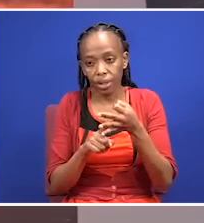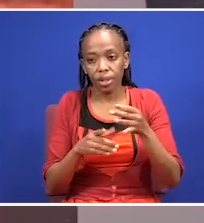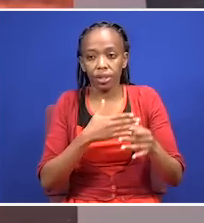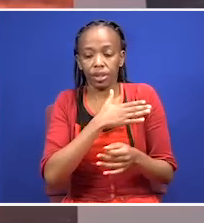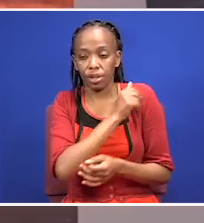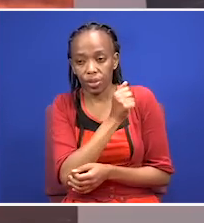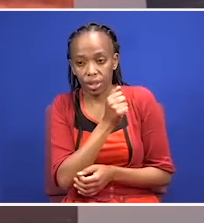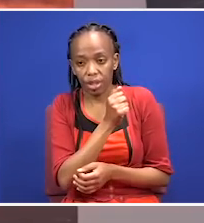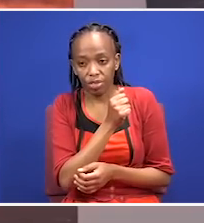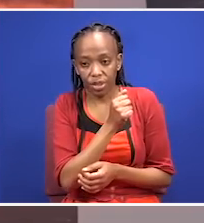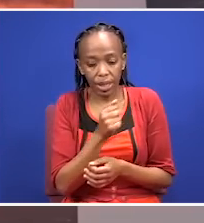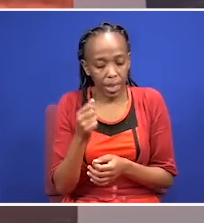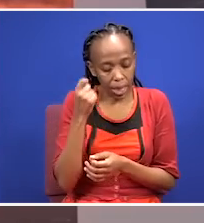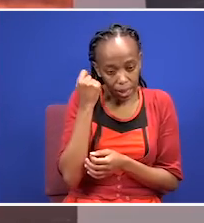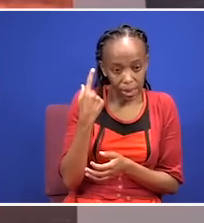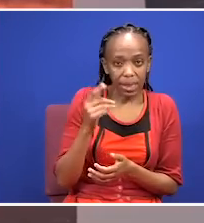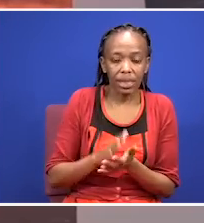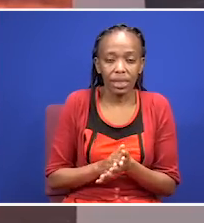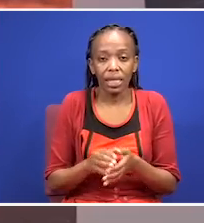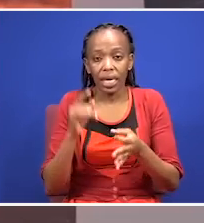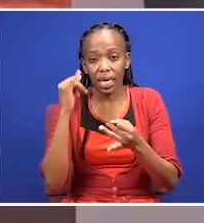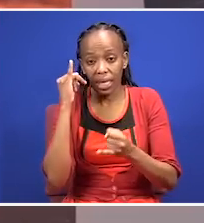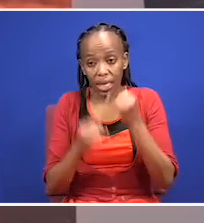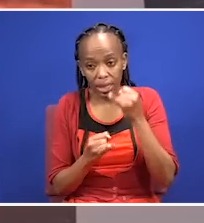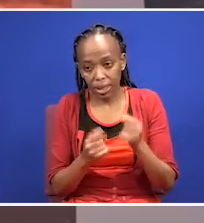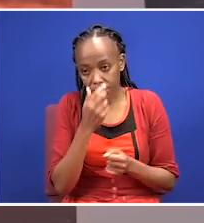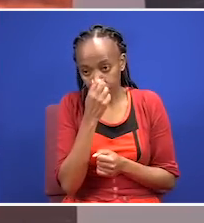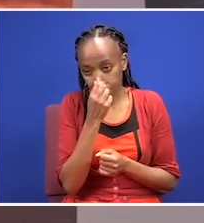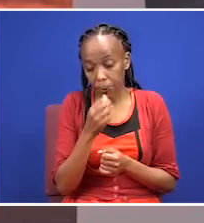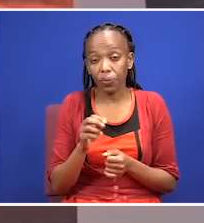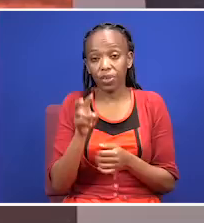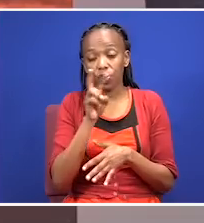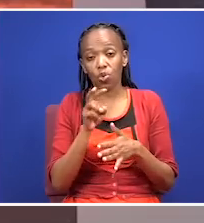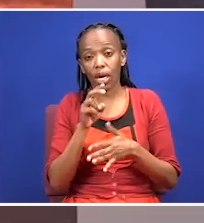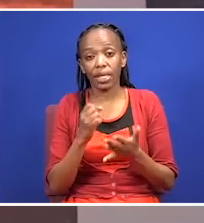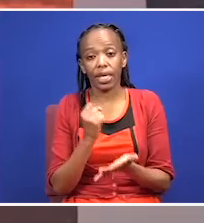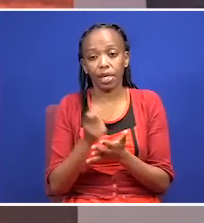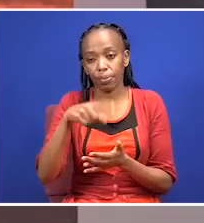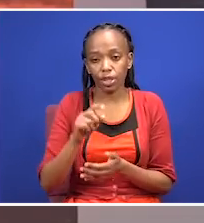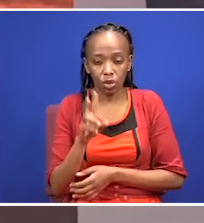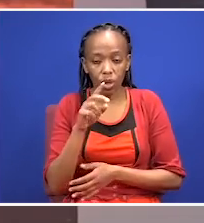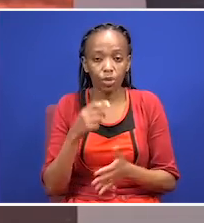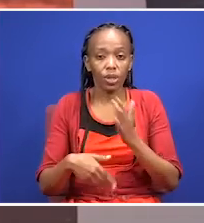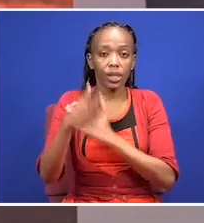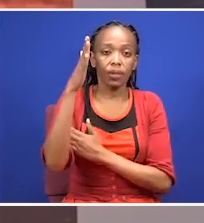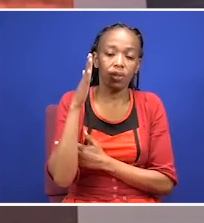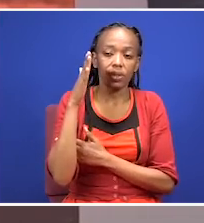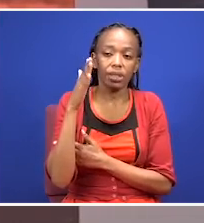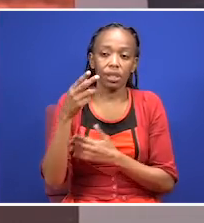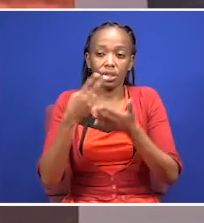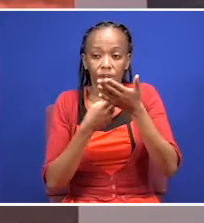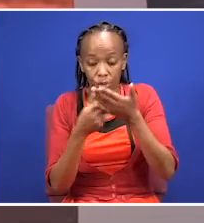joseph's discernment and finally number four i will look or help us look at god's